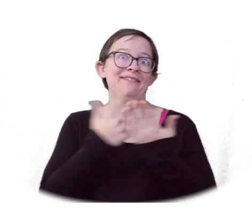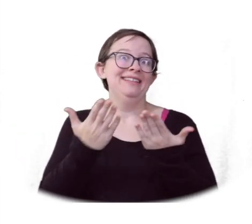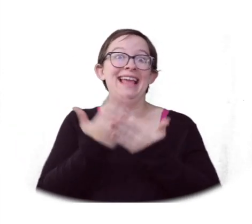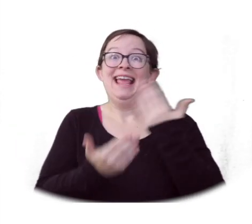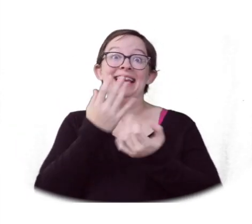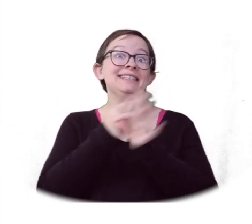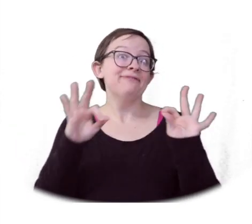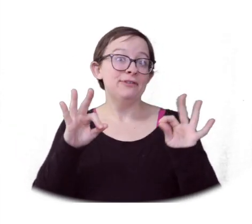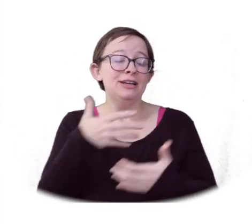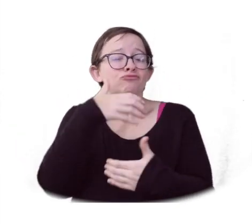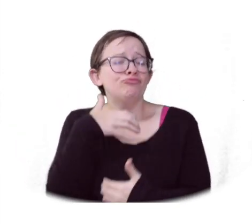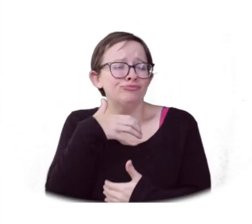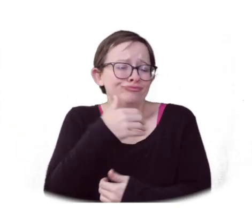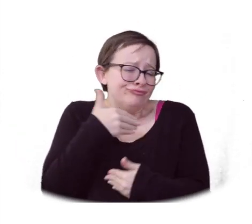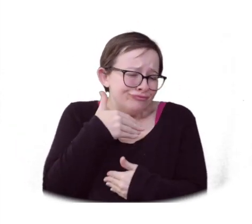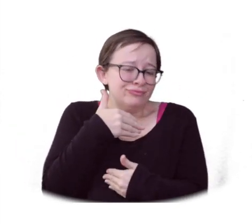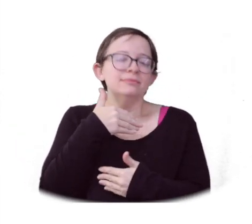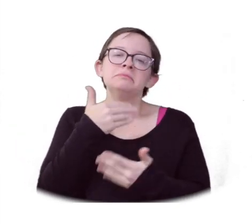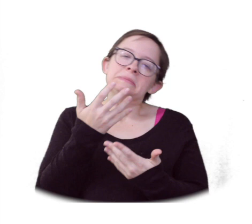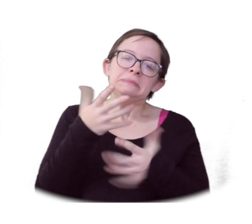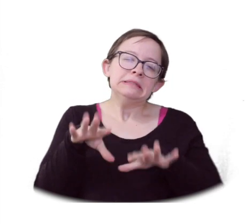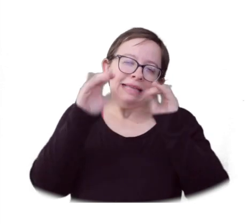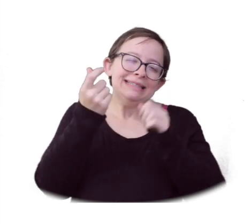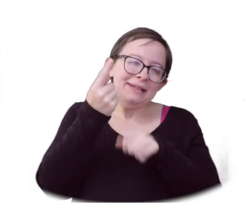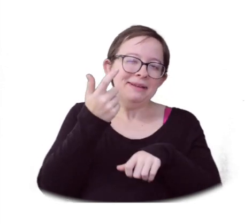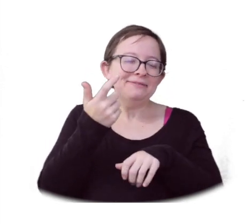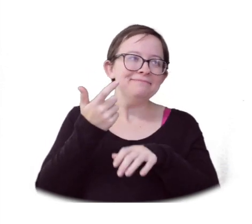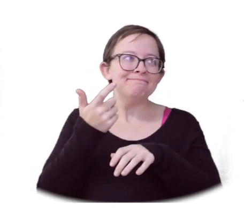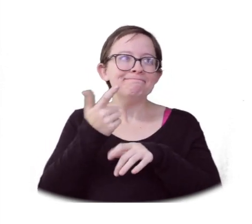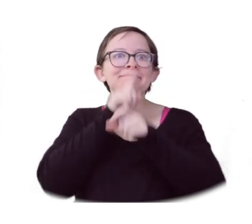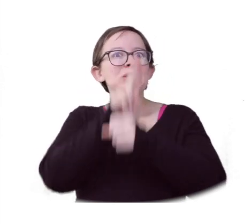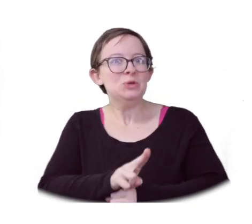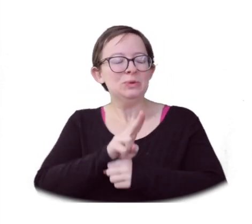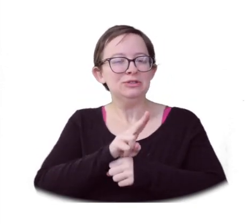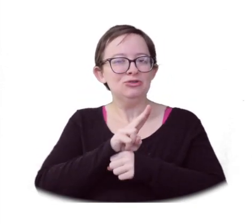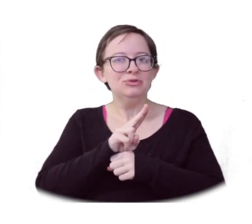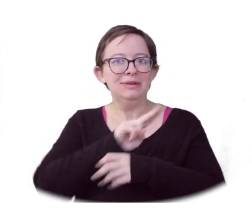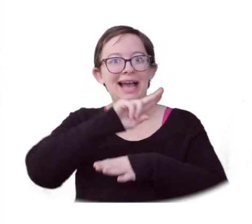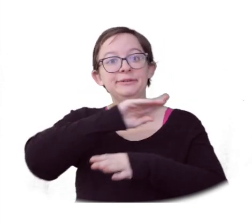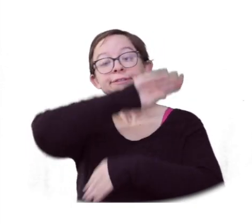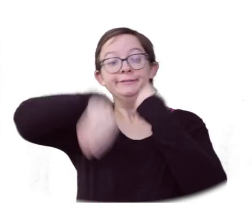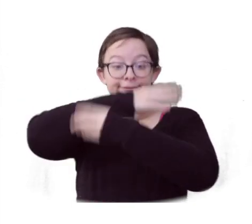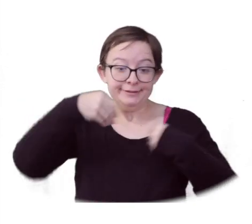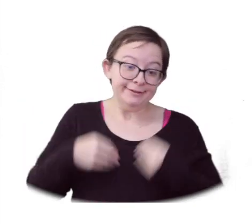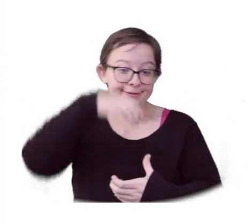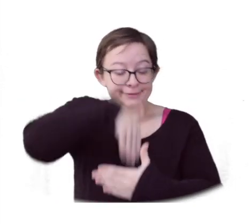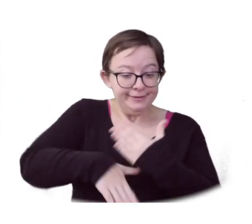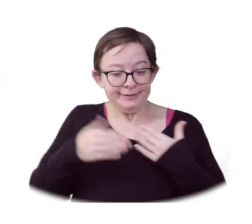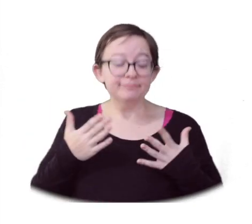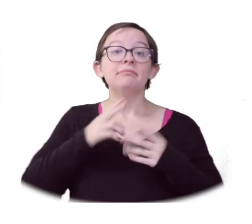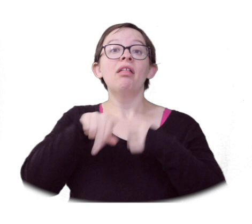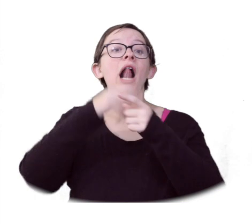could do almost everything hands-free. It kept him nice and tight. It takes a little bit of getting used to, I guess, to put